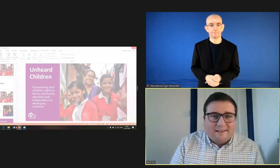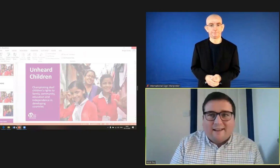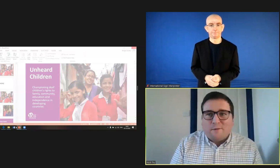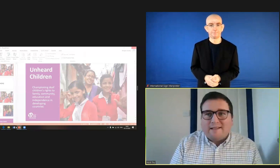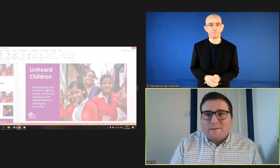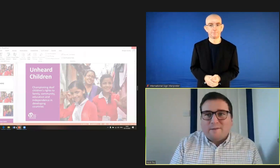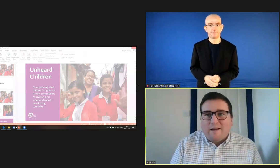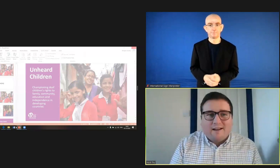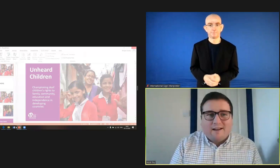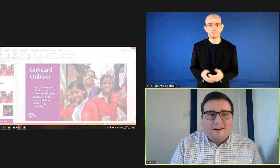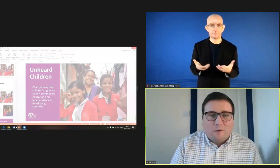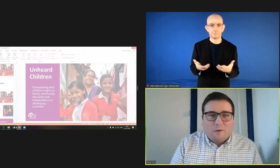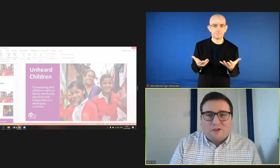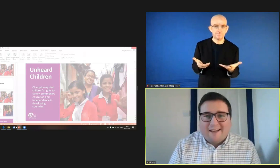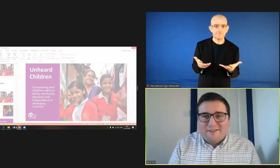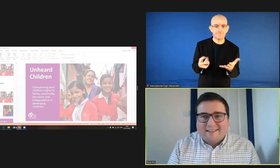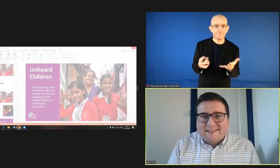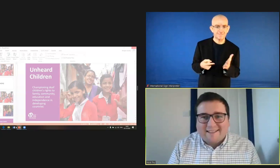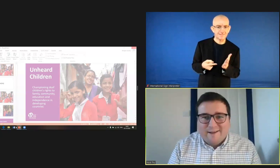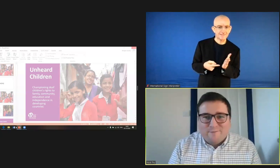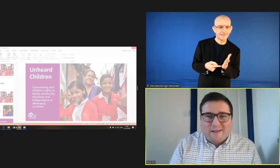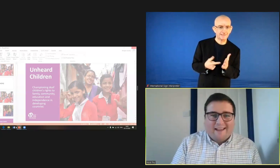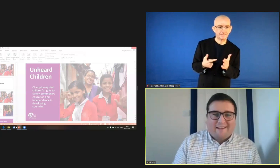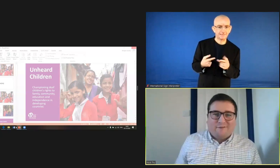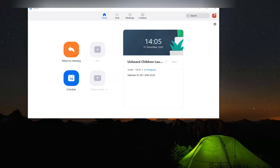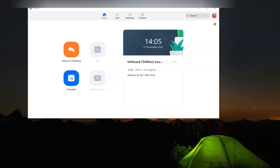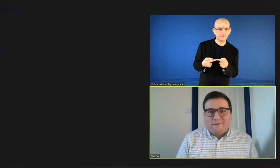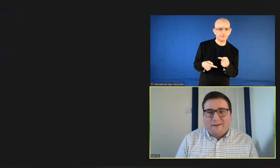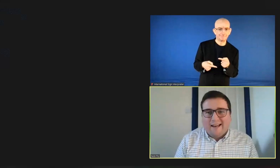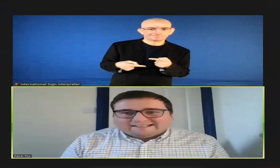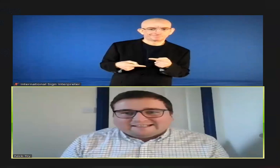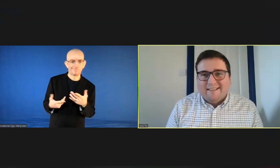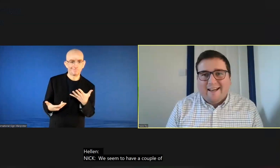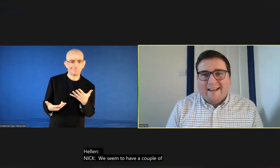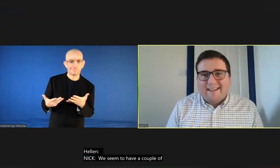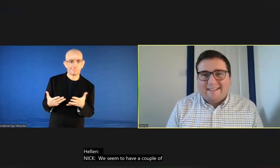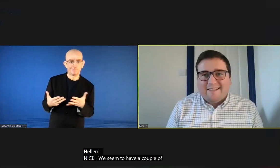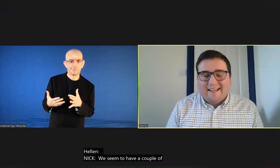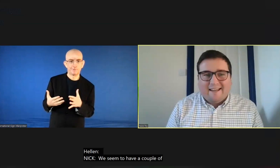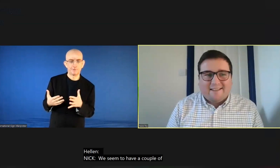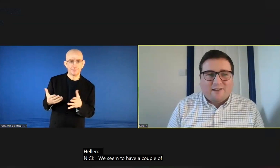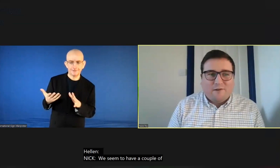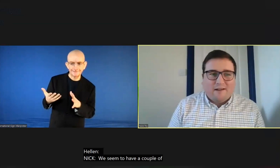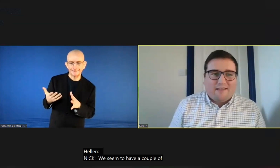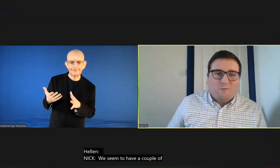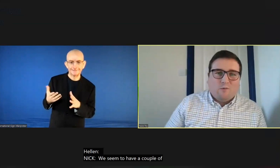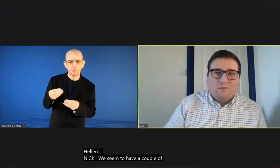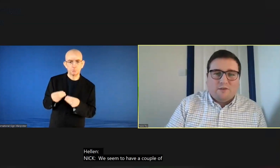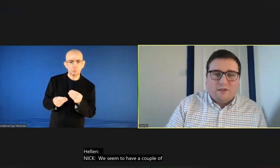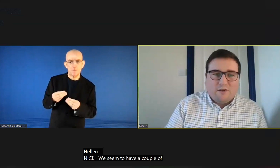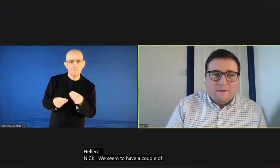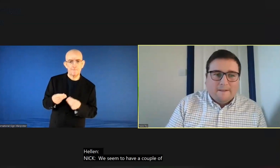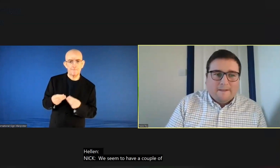And we seem to be having a couple of challenges getting the video of Helen here today. So I think what